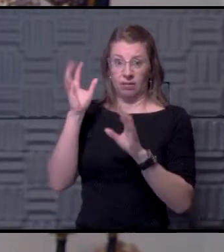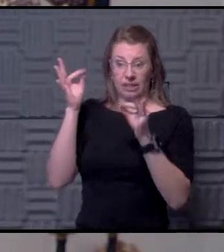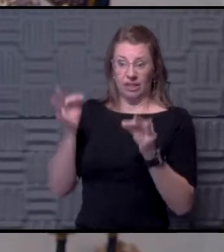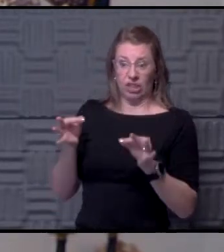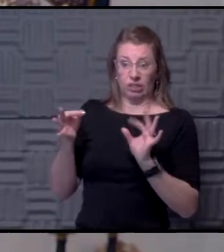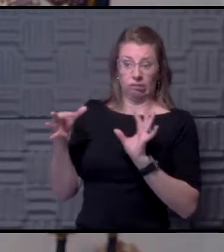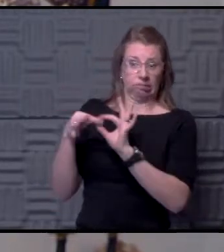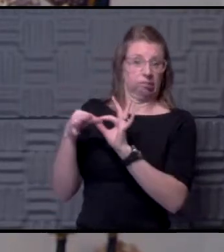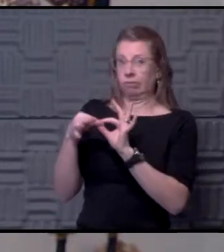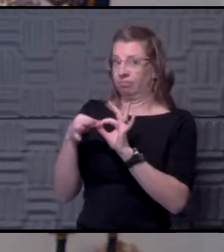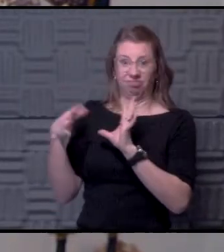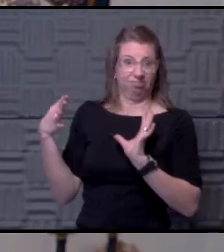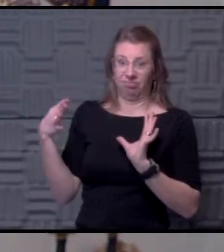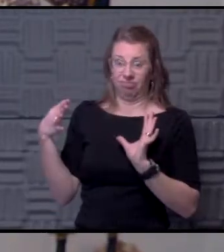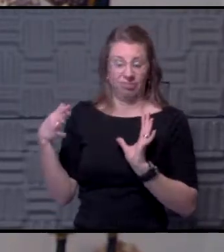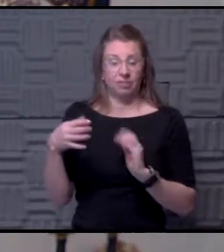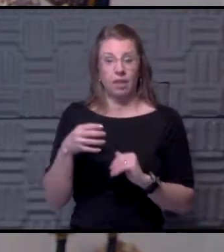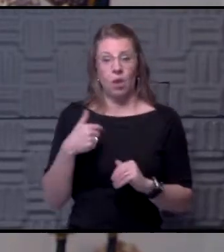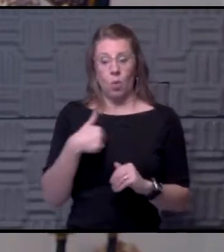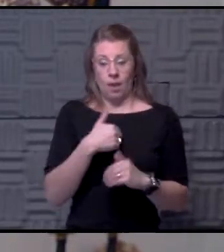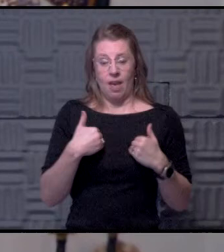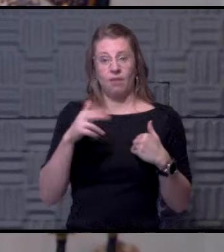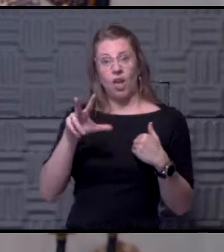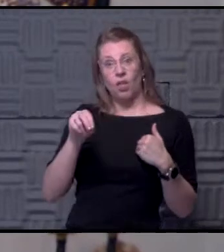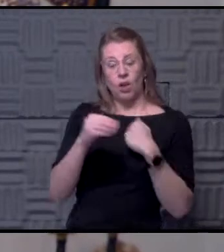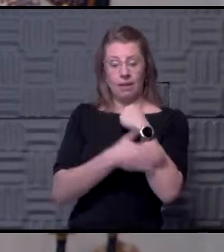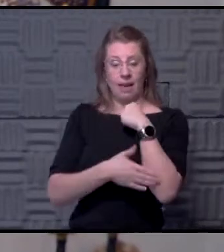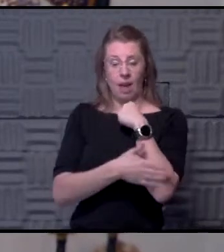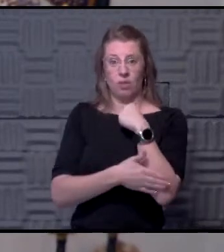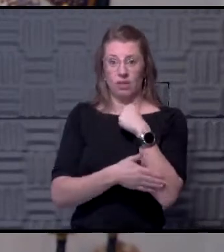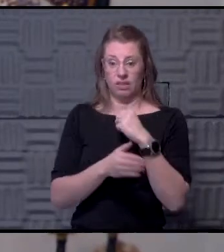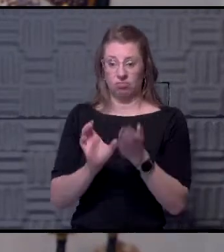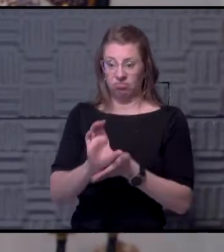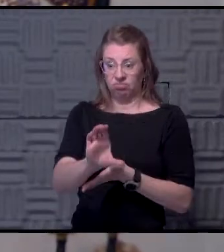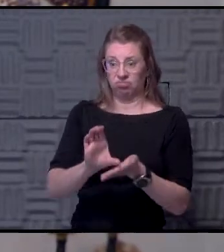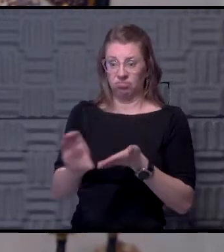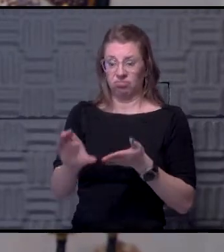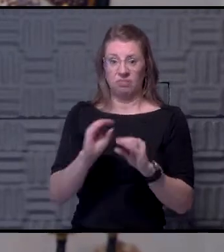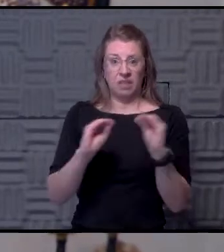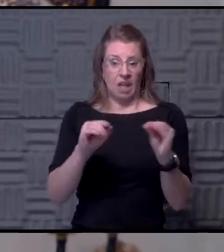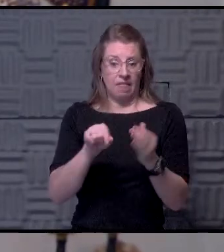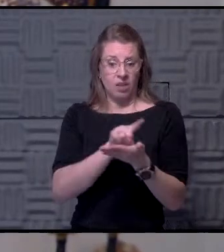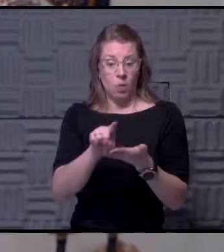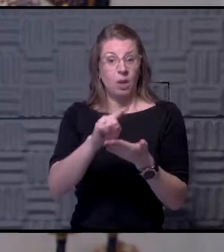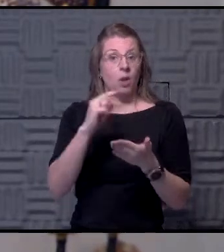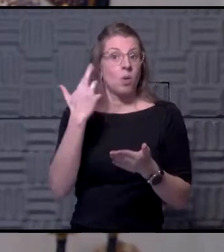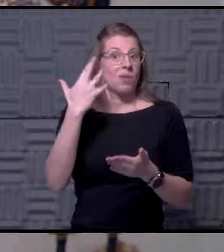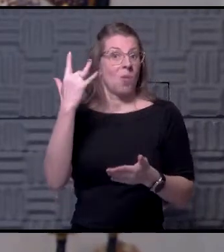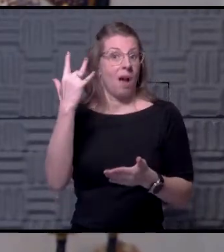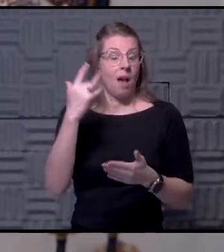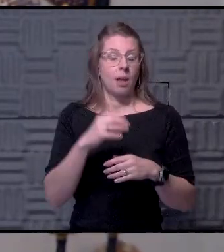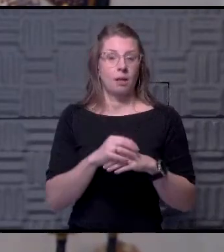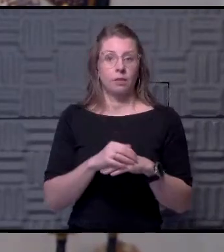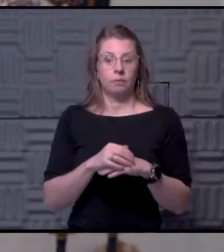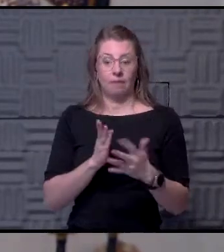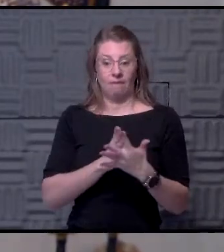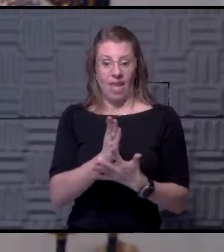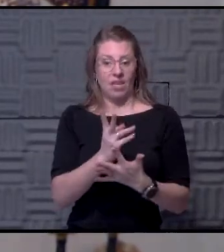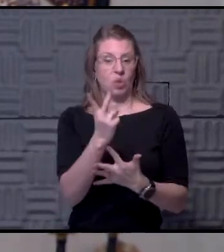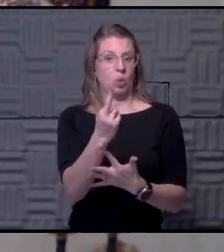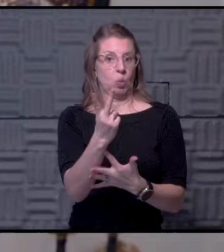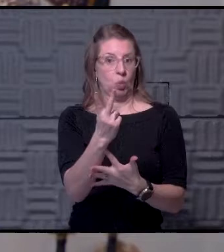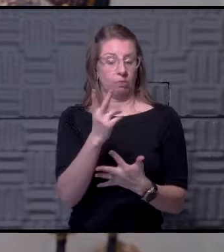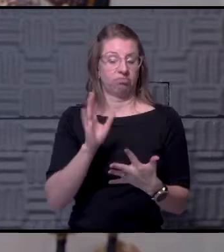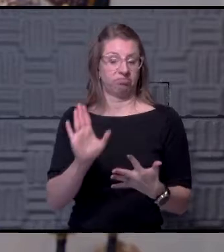always load level. We have, for example, 30 counties in the state that are not getting any allocation this week. And the reason is because they're in phase 2.